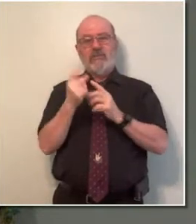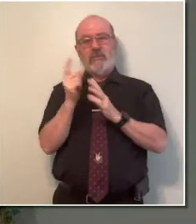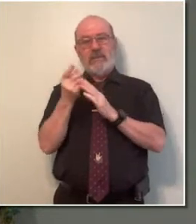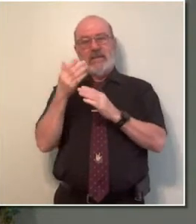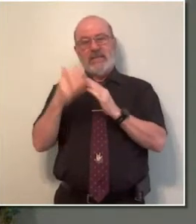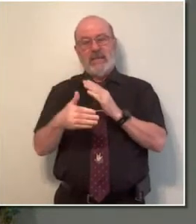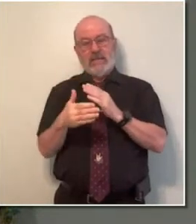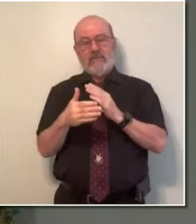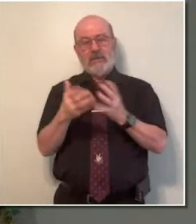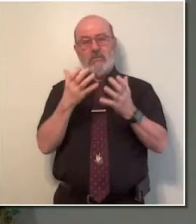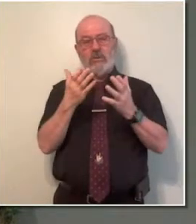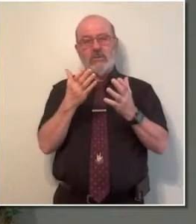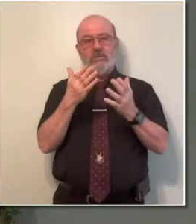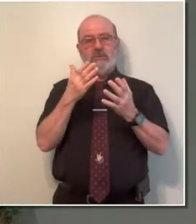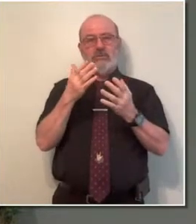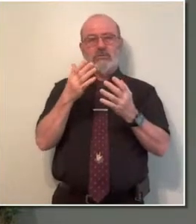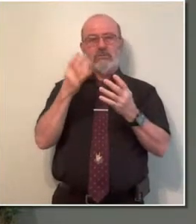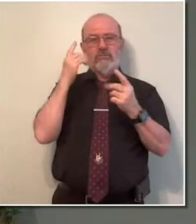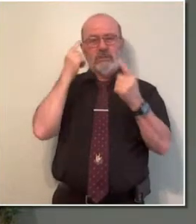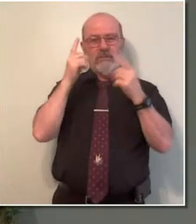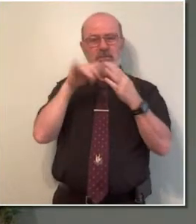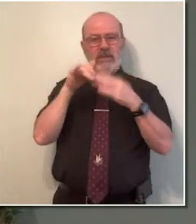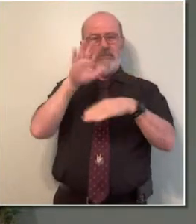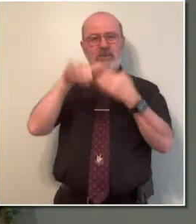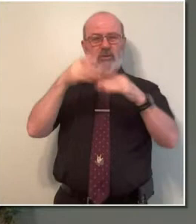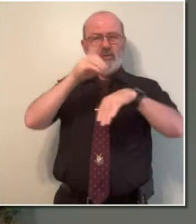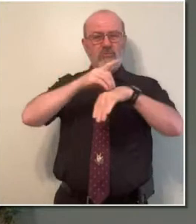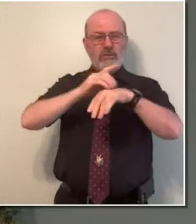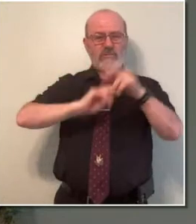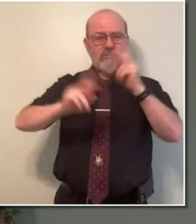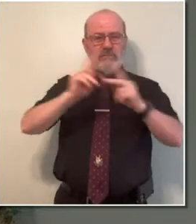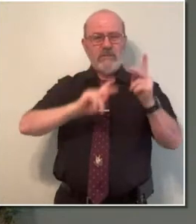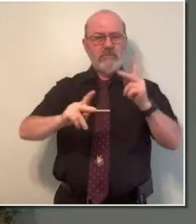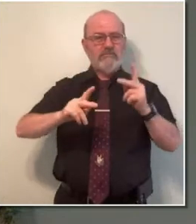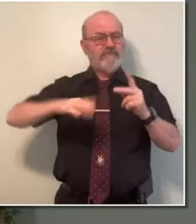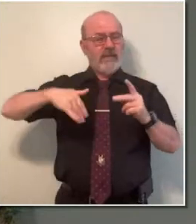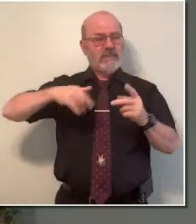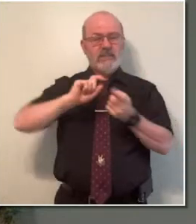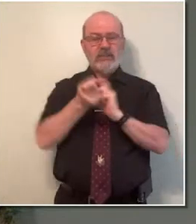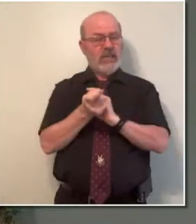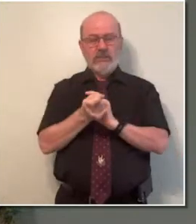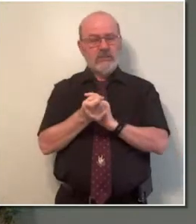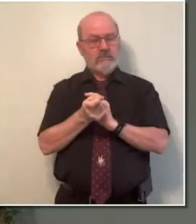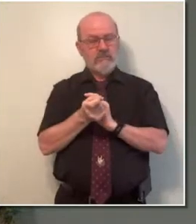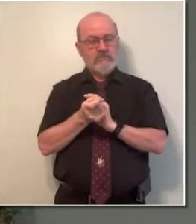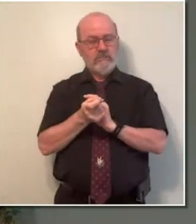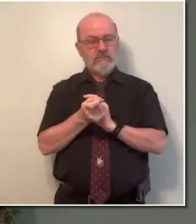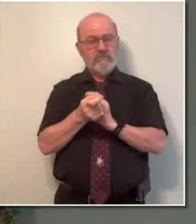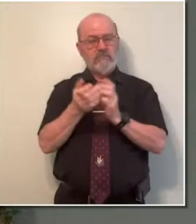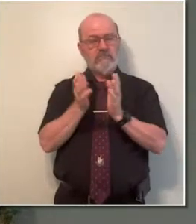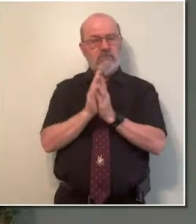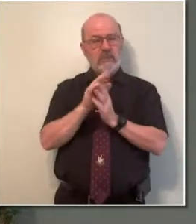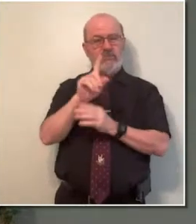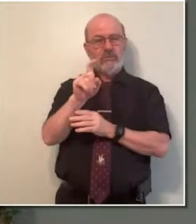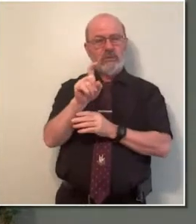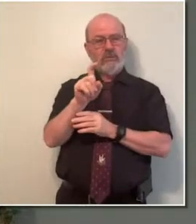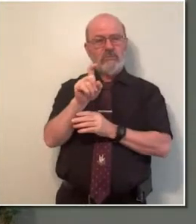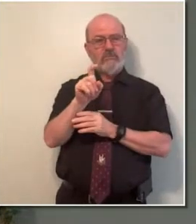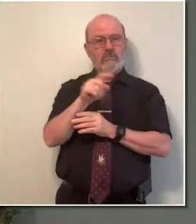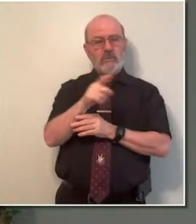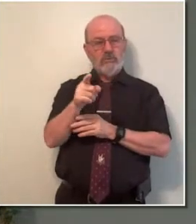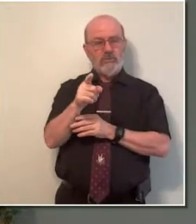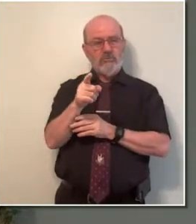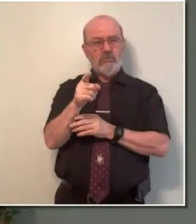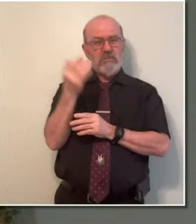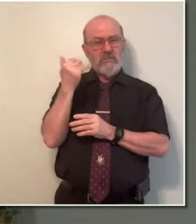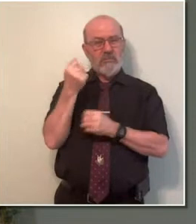want to build around that idea. The whole duty of man has not changed. So I want to ask you this question. Have you ever tried